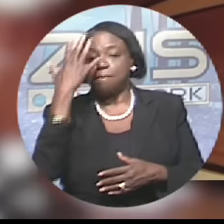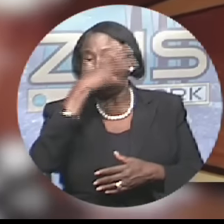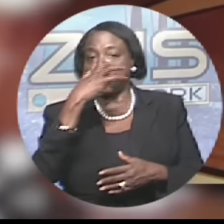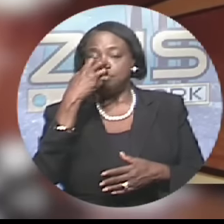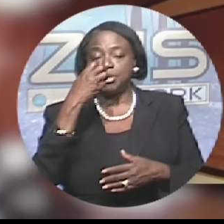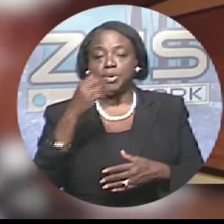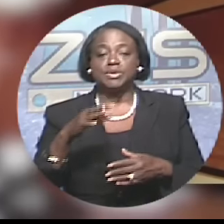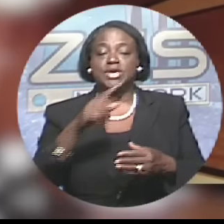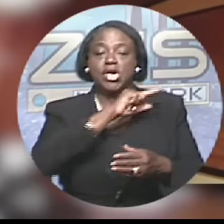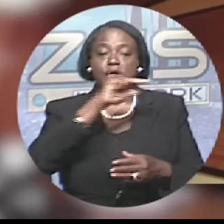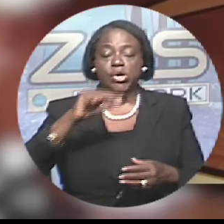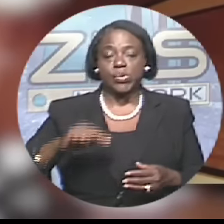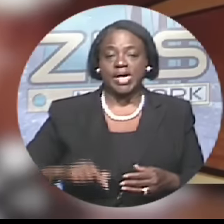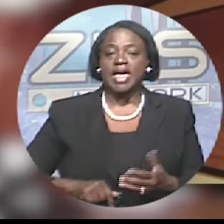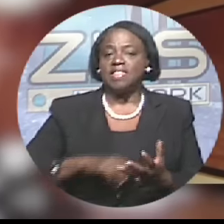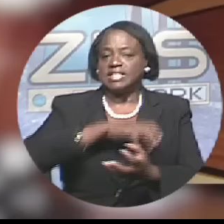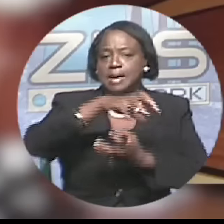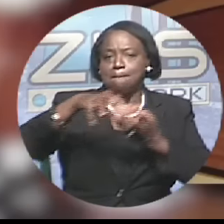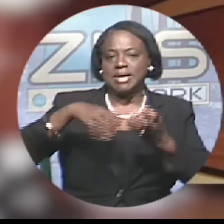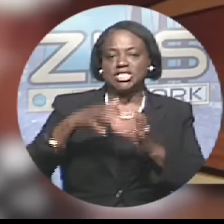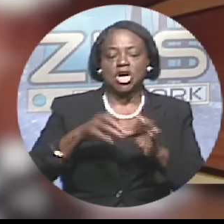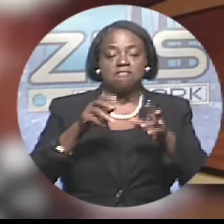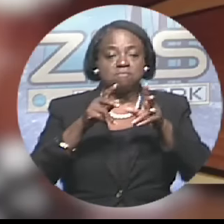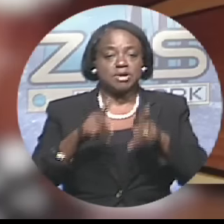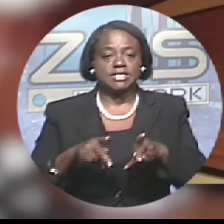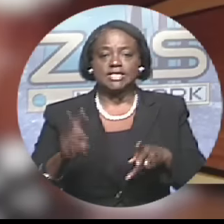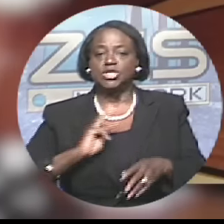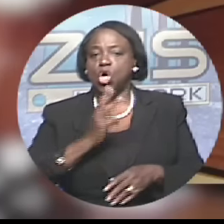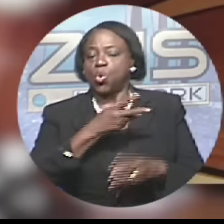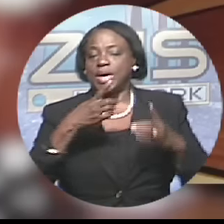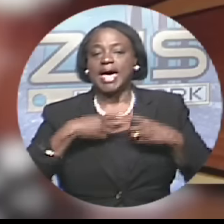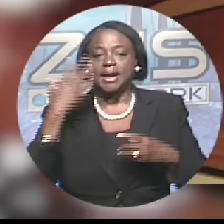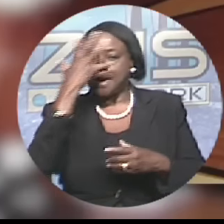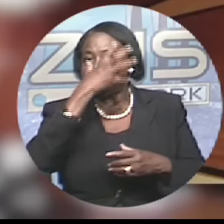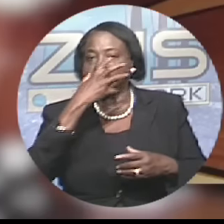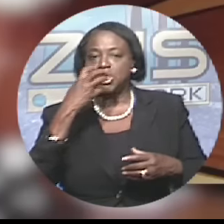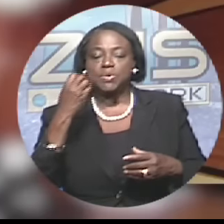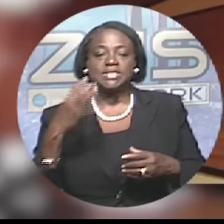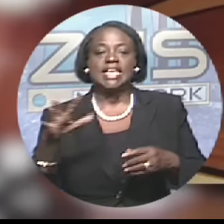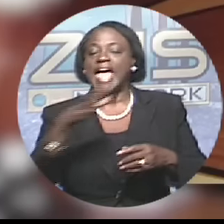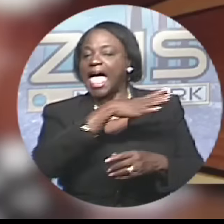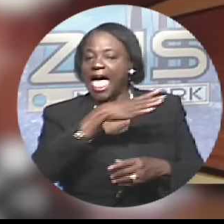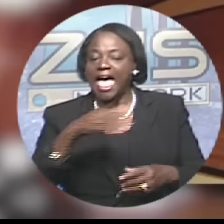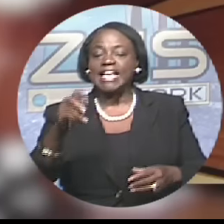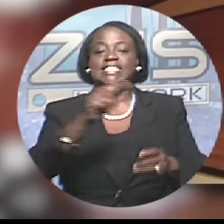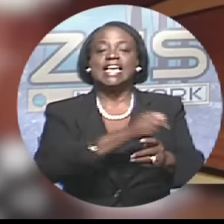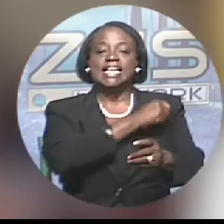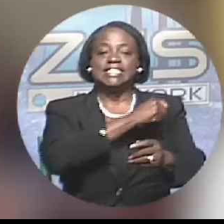of persons. We have had beauty and talent